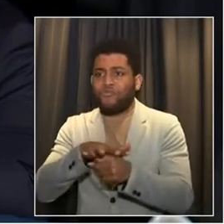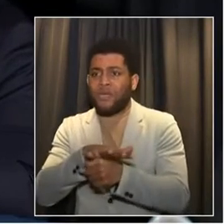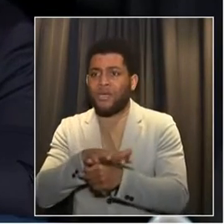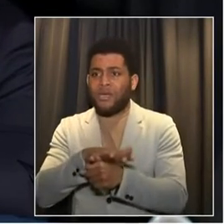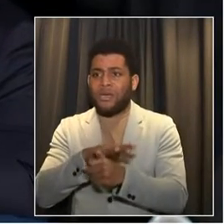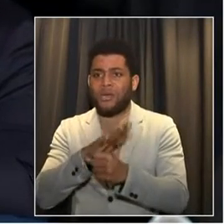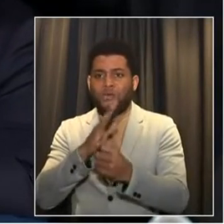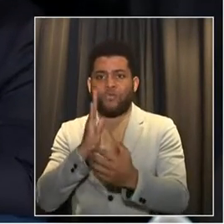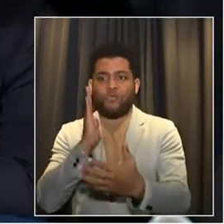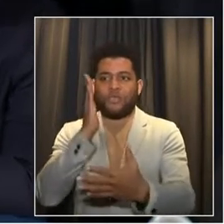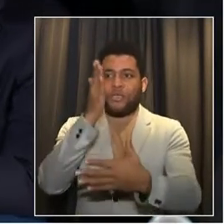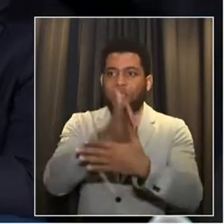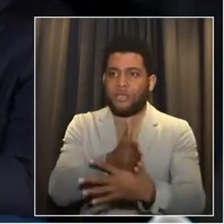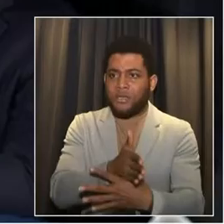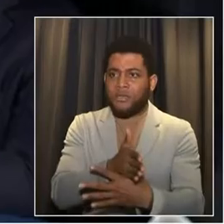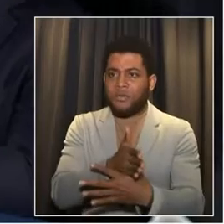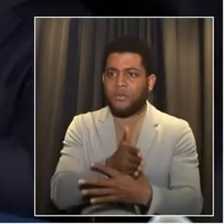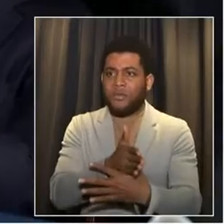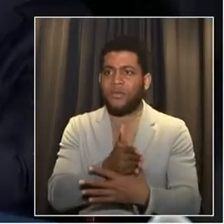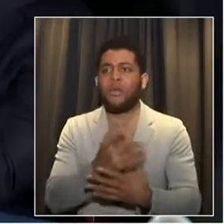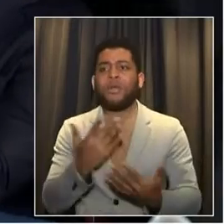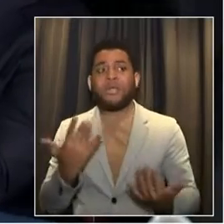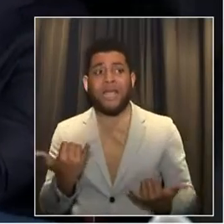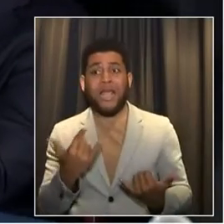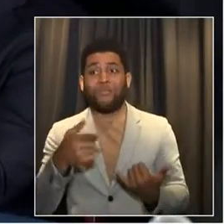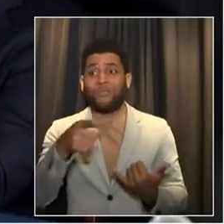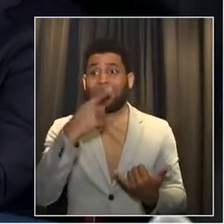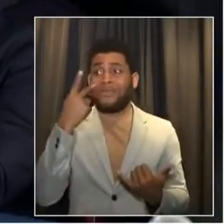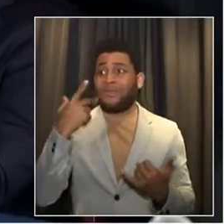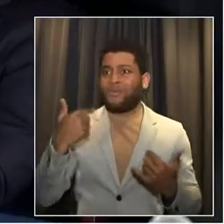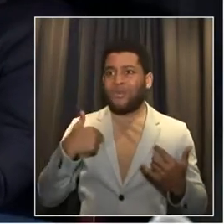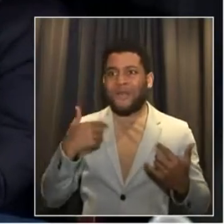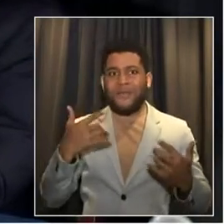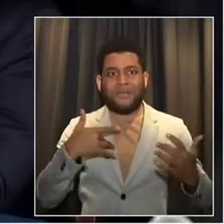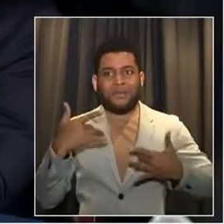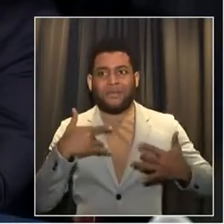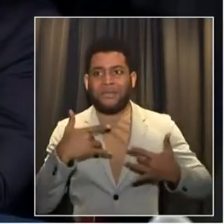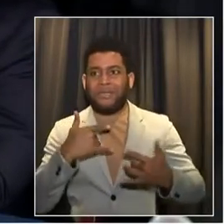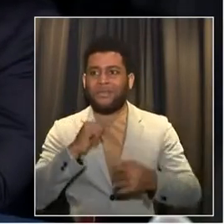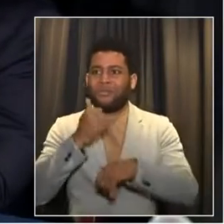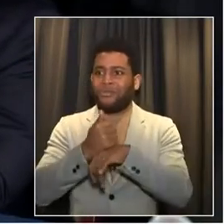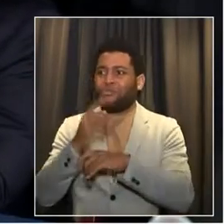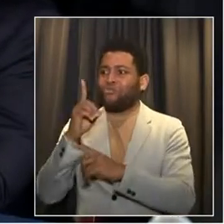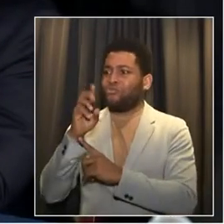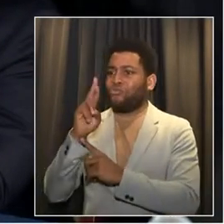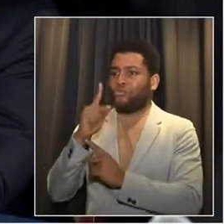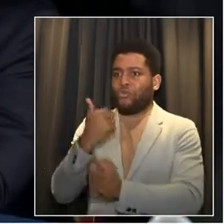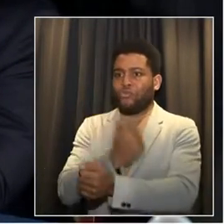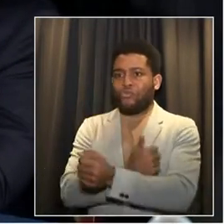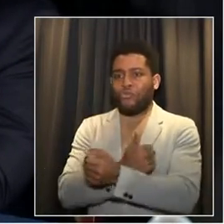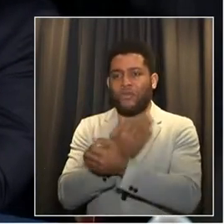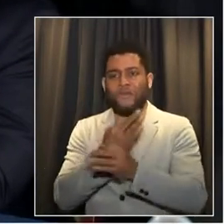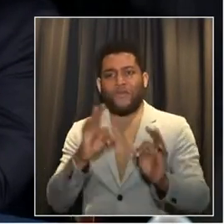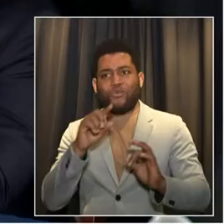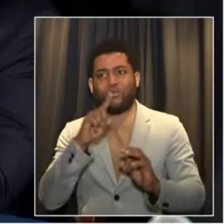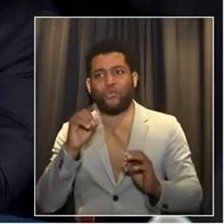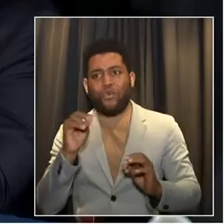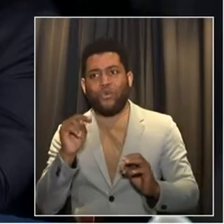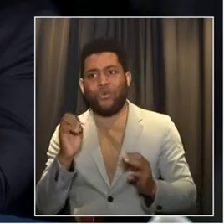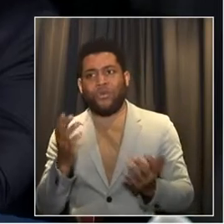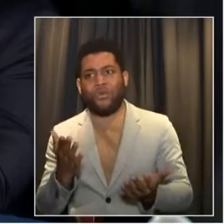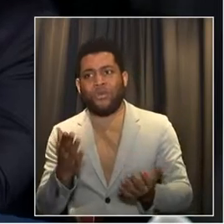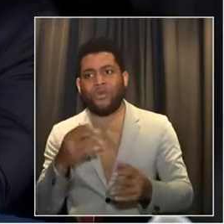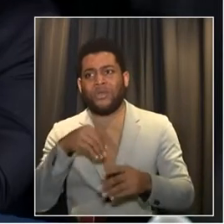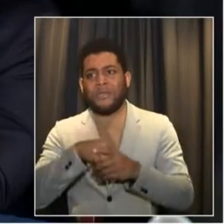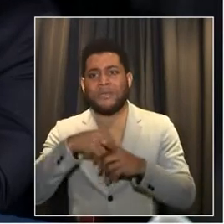And that comes from some concerns that if you establish a drug-free zone in a certain intersection